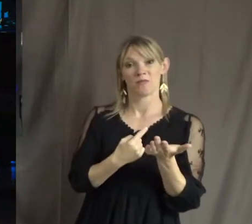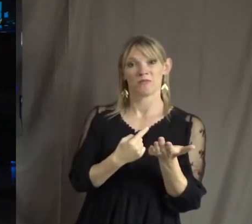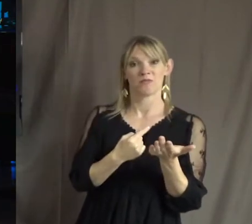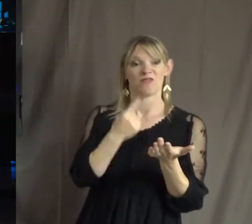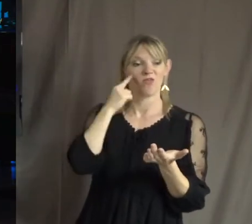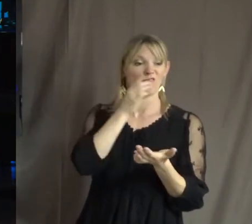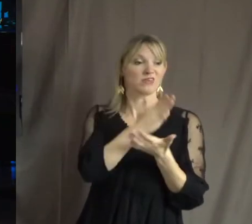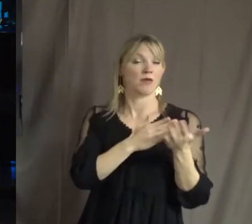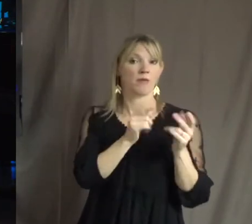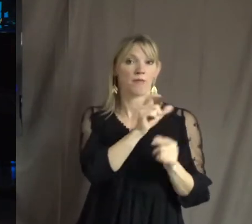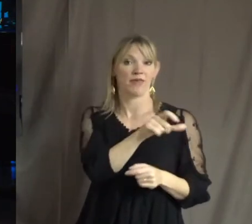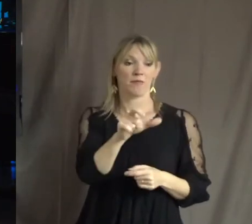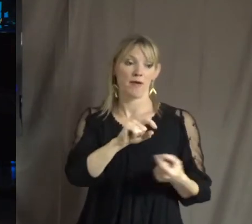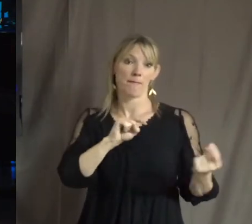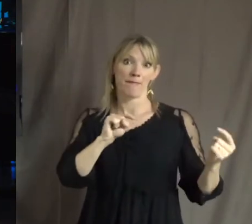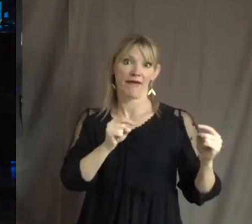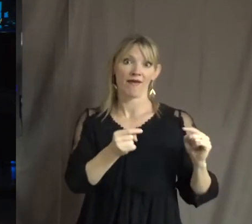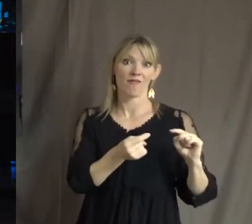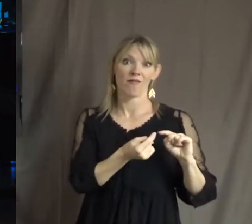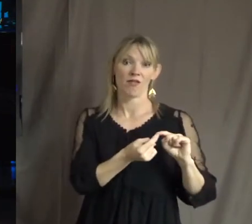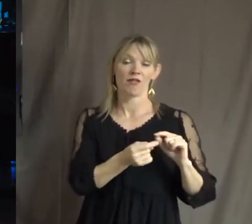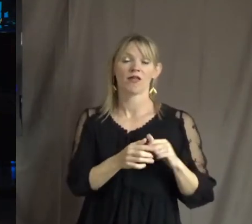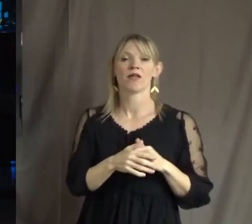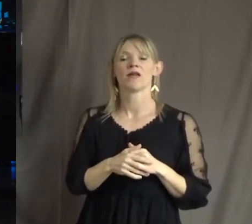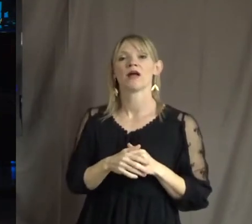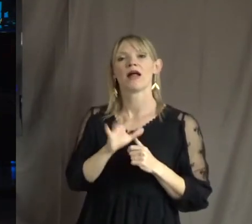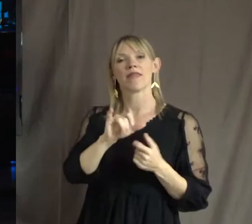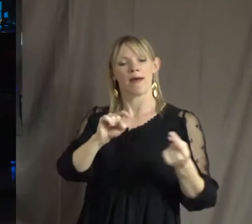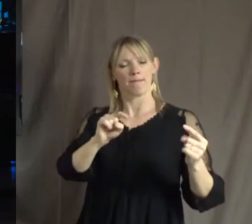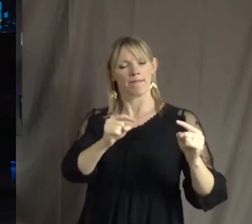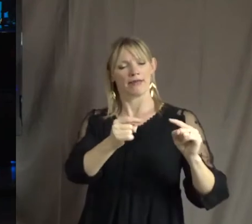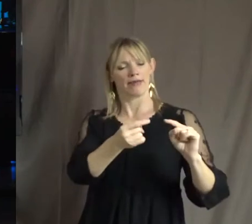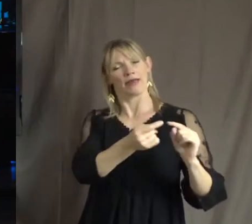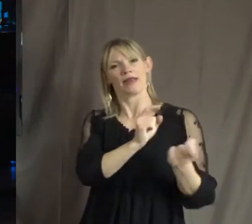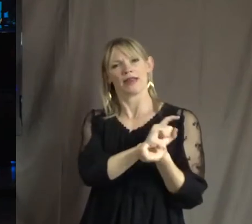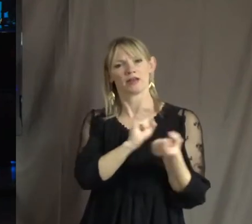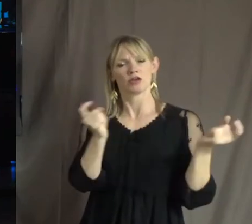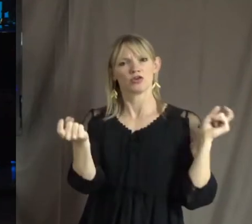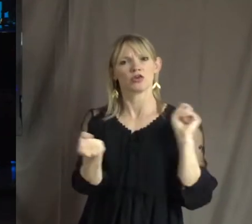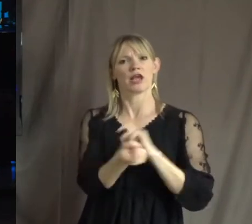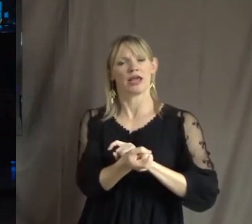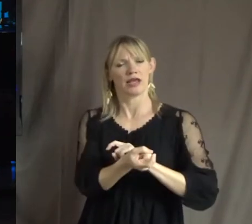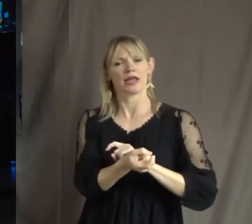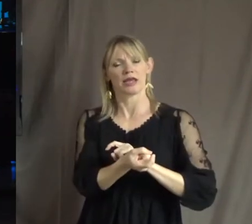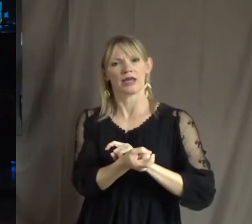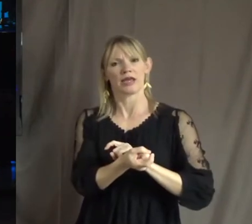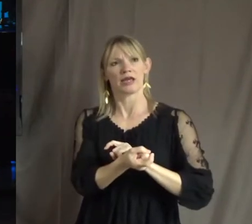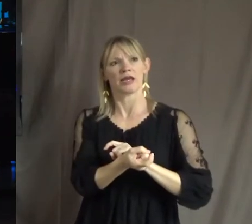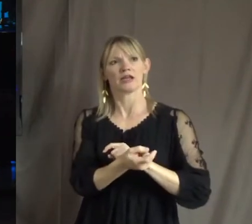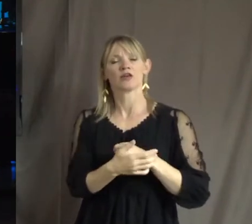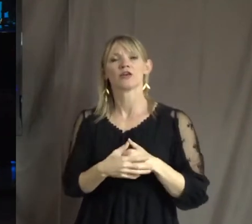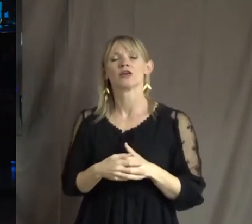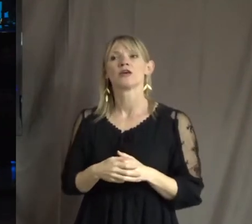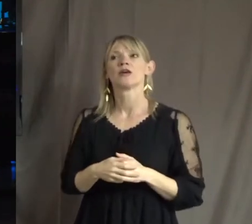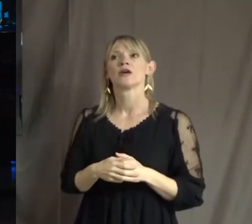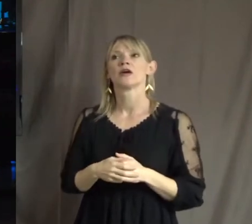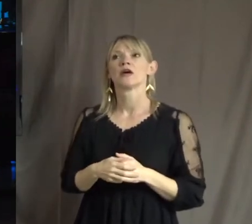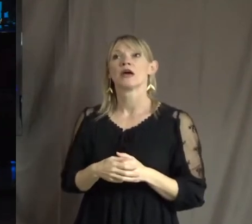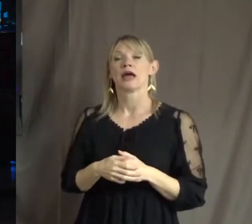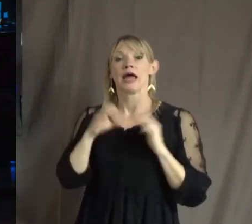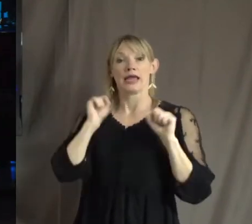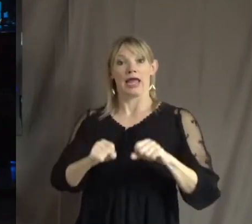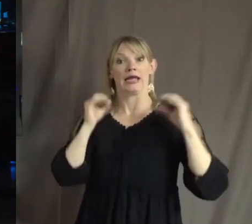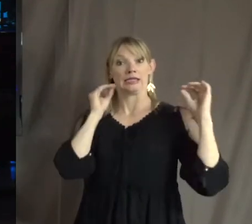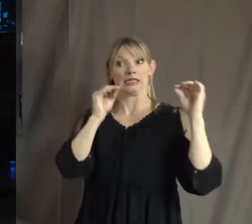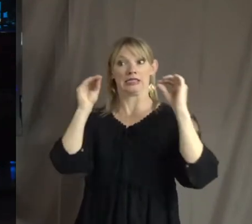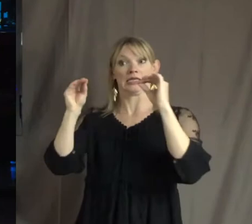others. And so feeling that pain of that change, and change can be a teacher